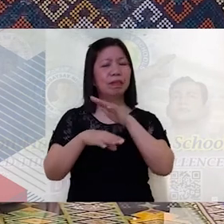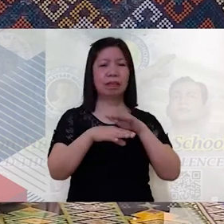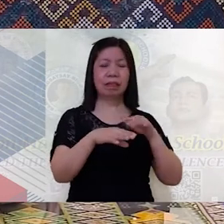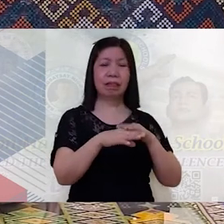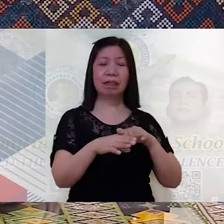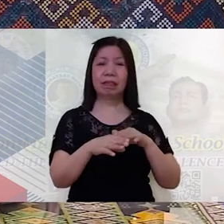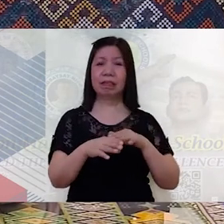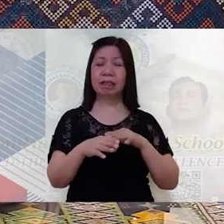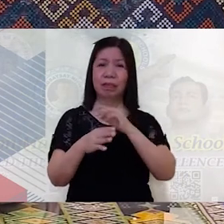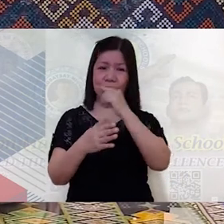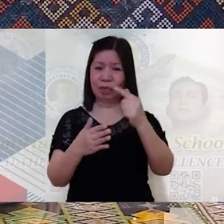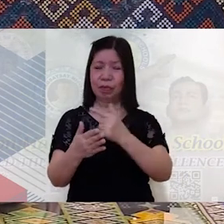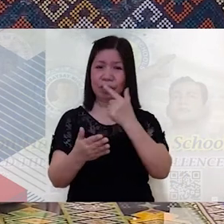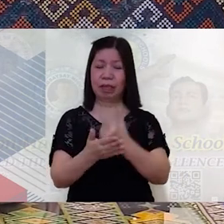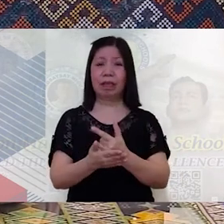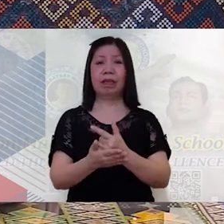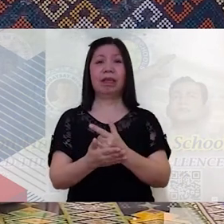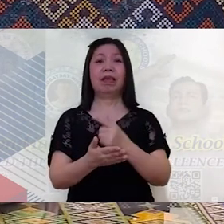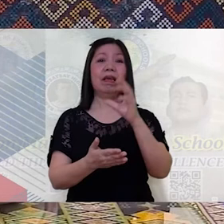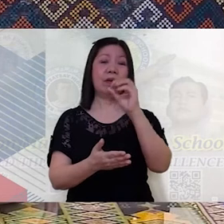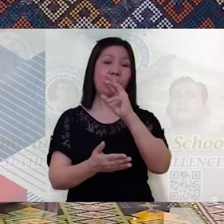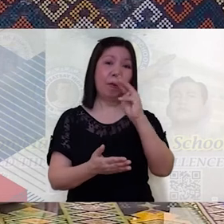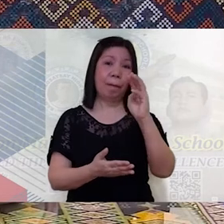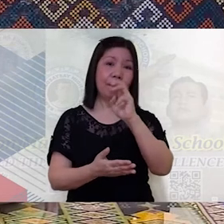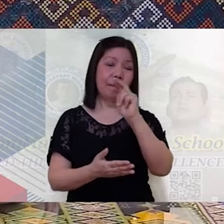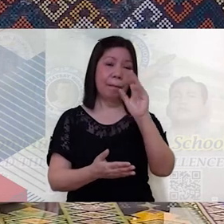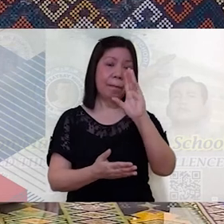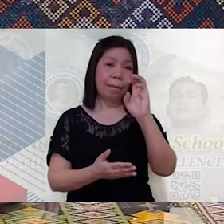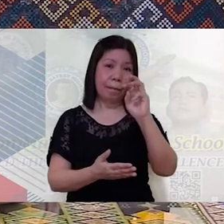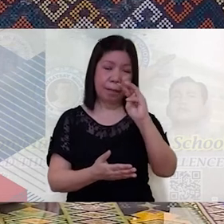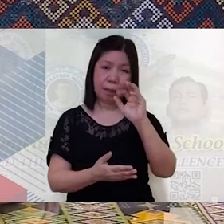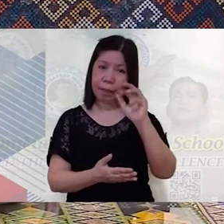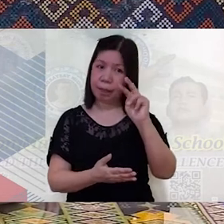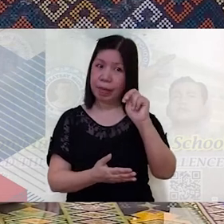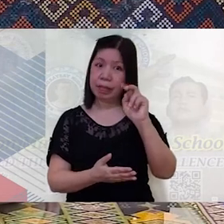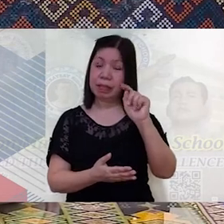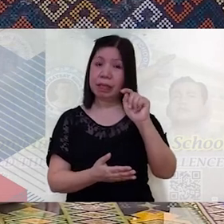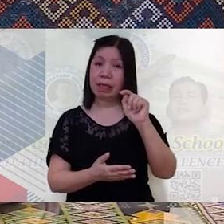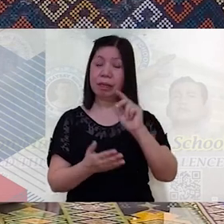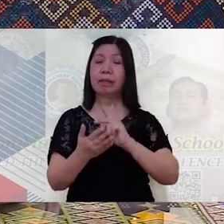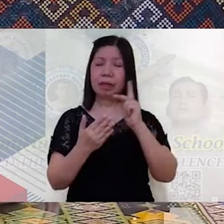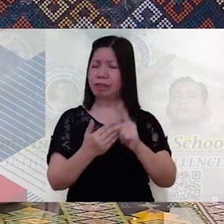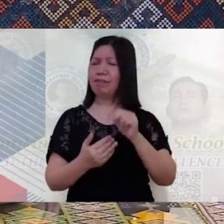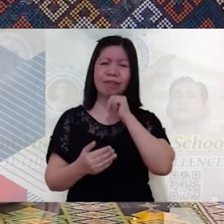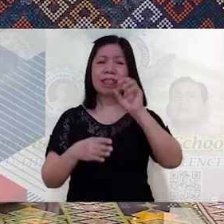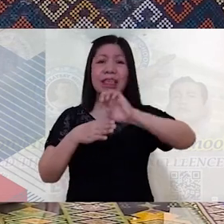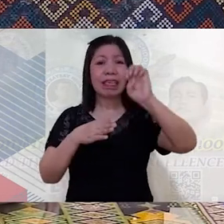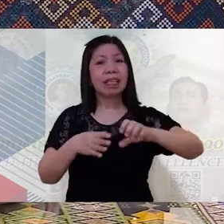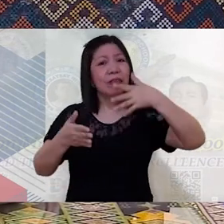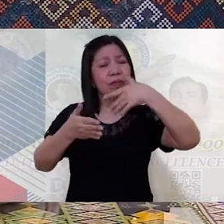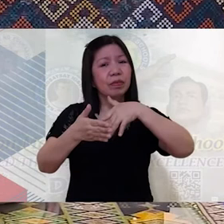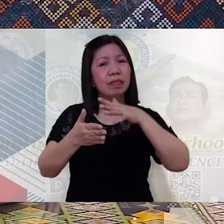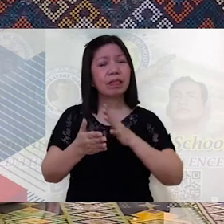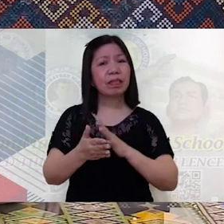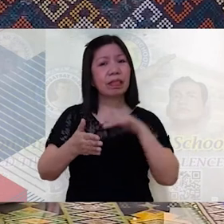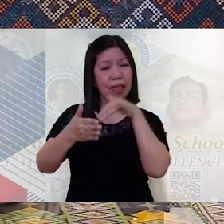we call this exercise a commencement exercise. It's not the end of our studies. It's not